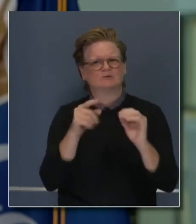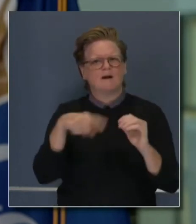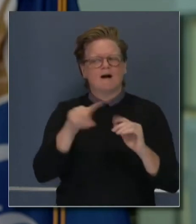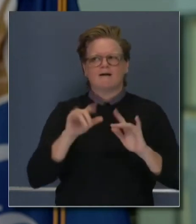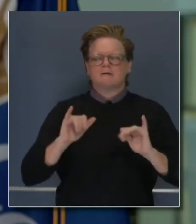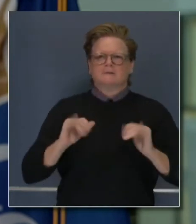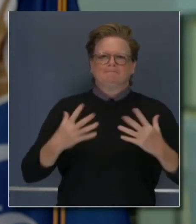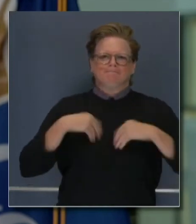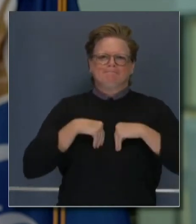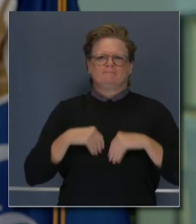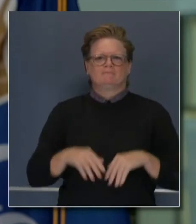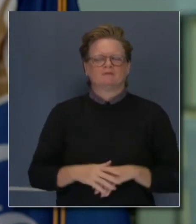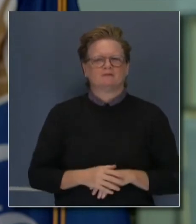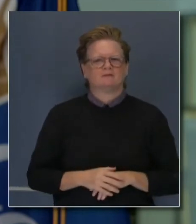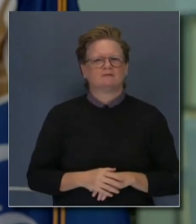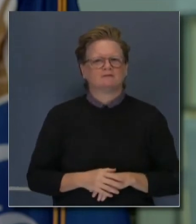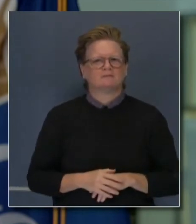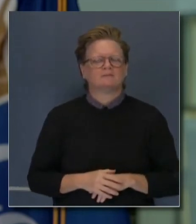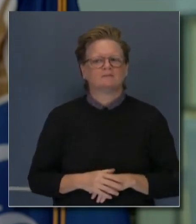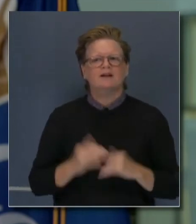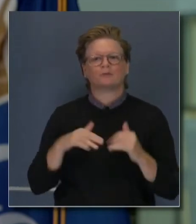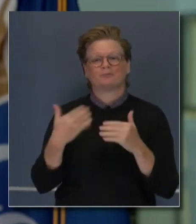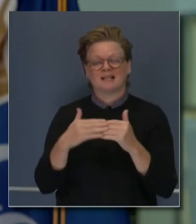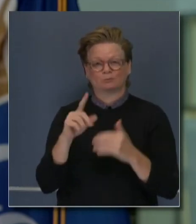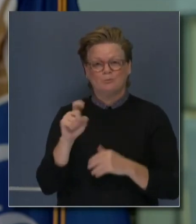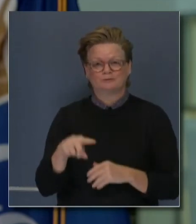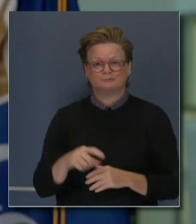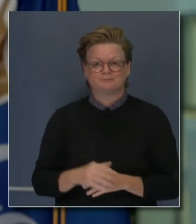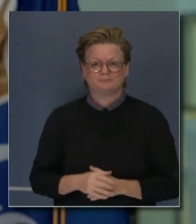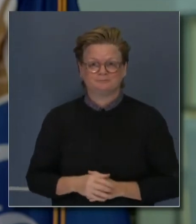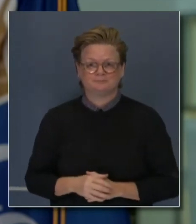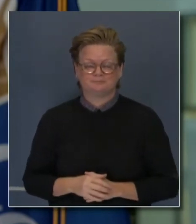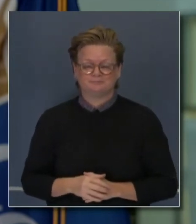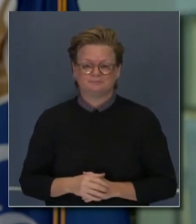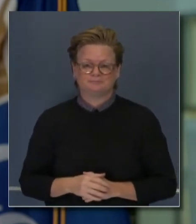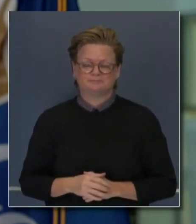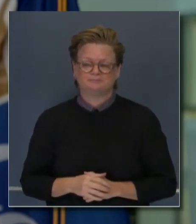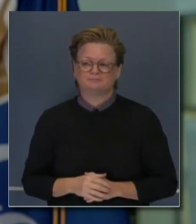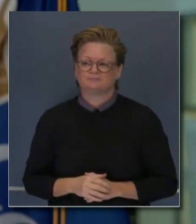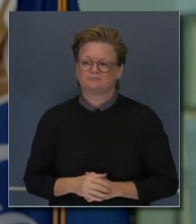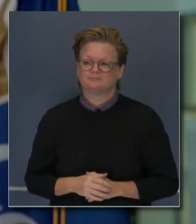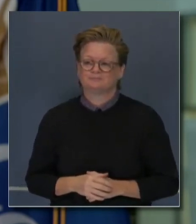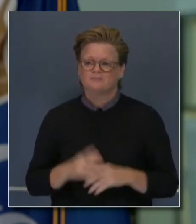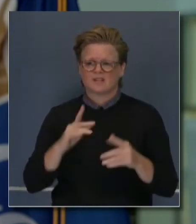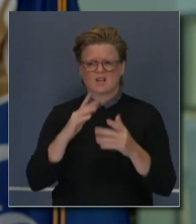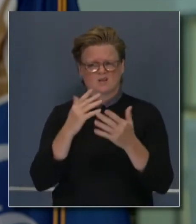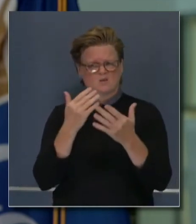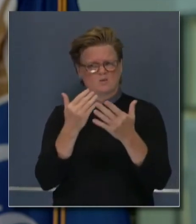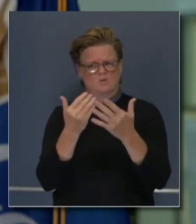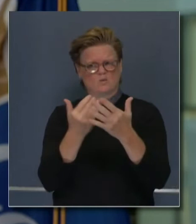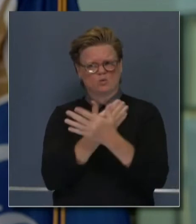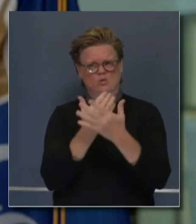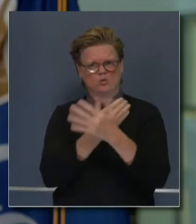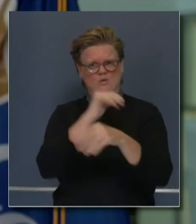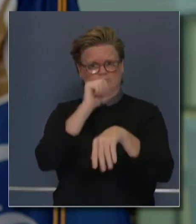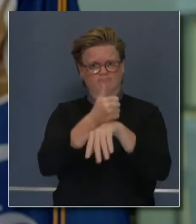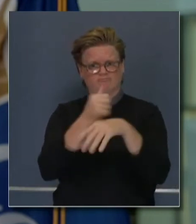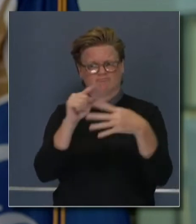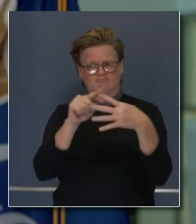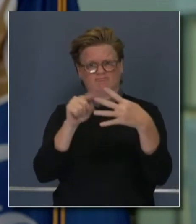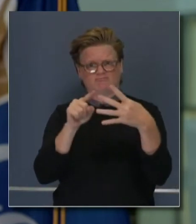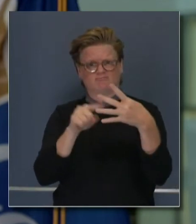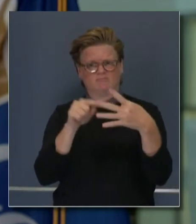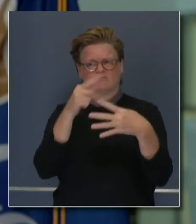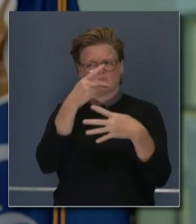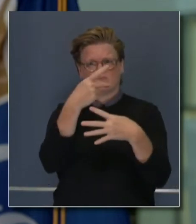Governor, does the creation of these new tiers reset the clock for counties which had